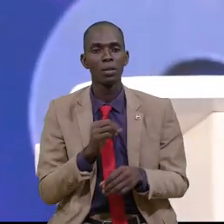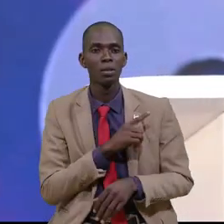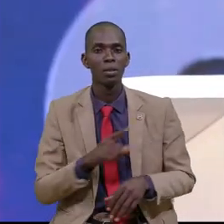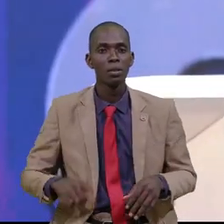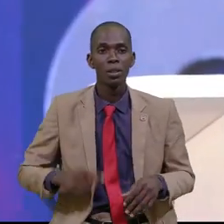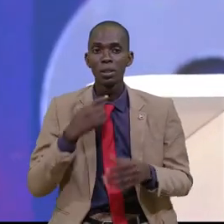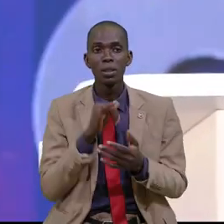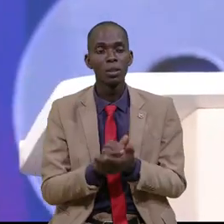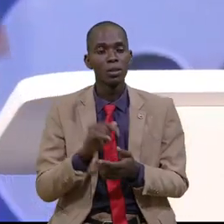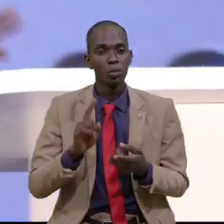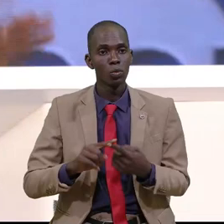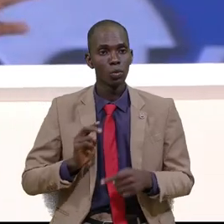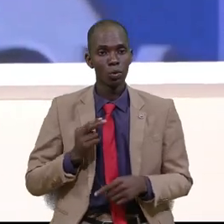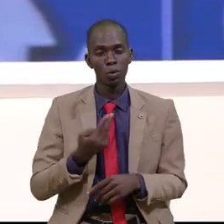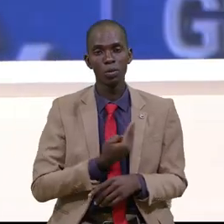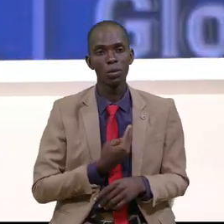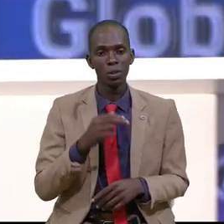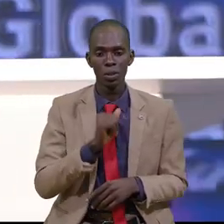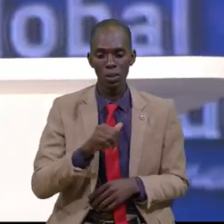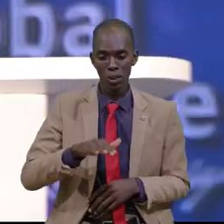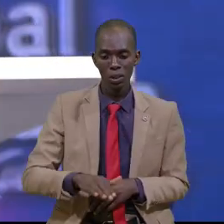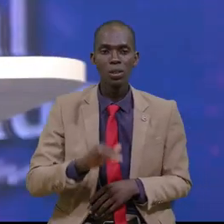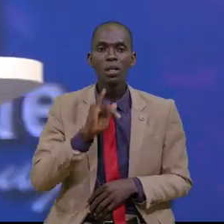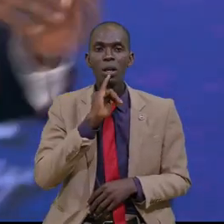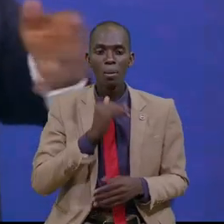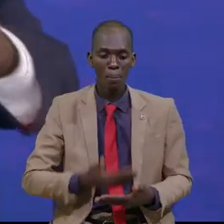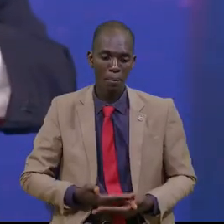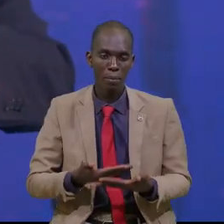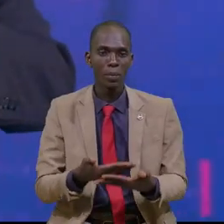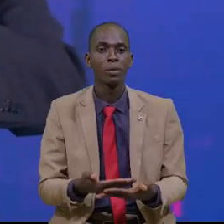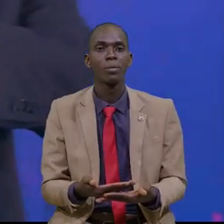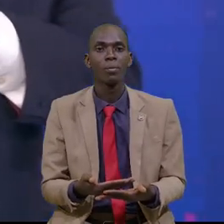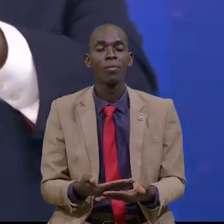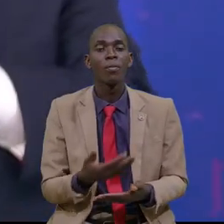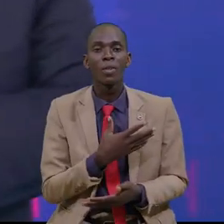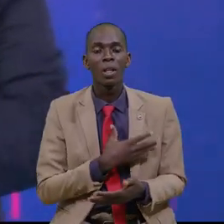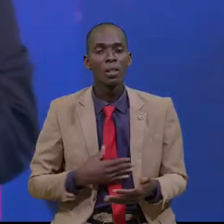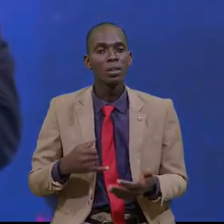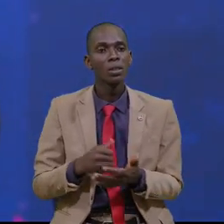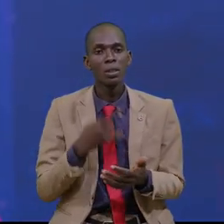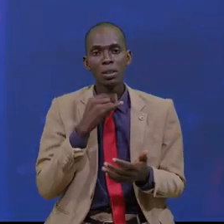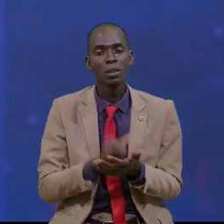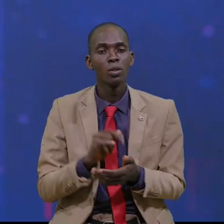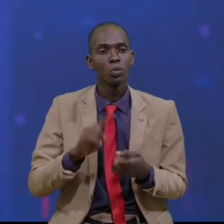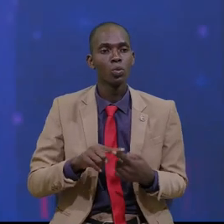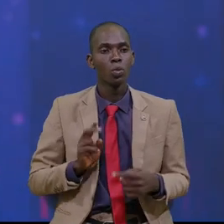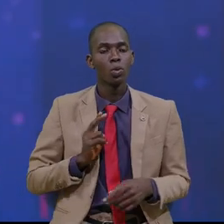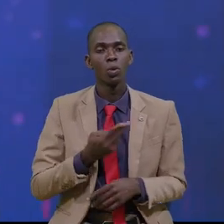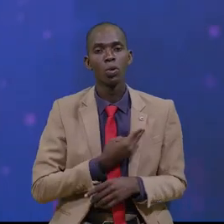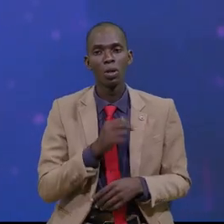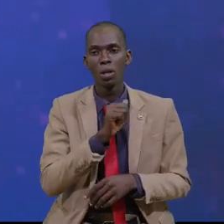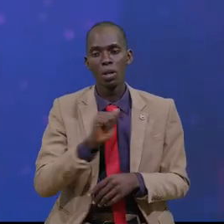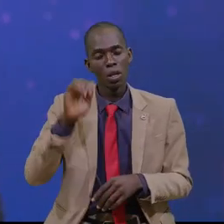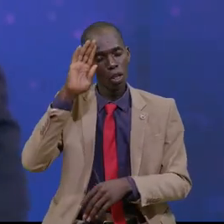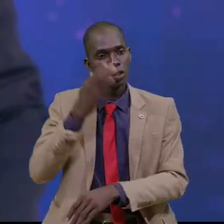unto us a child is born. And then it says, unto us a son